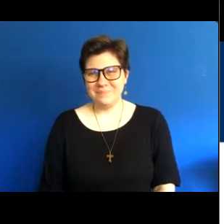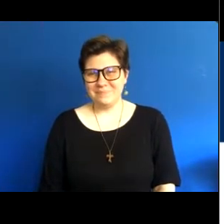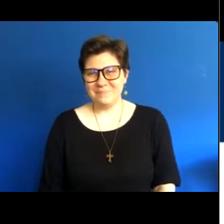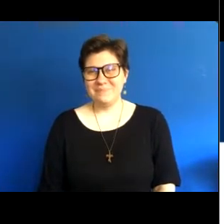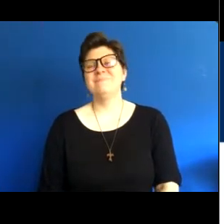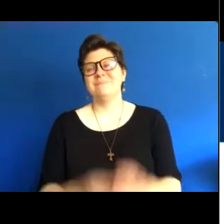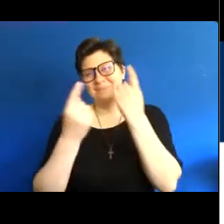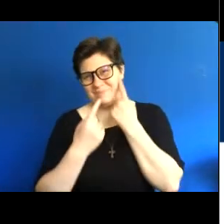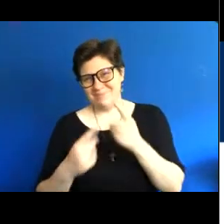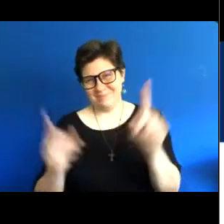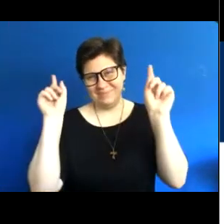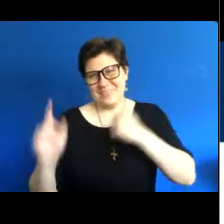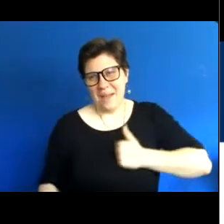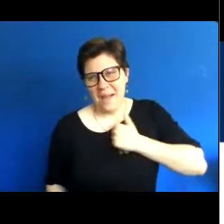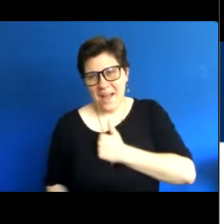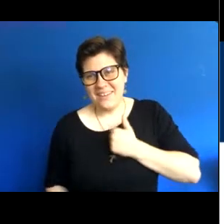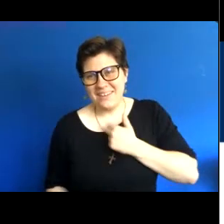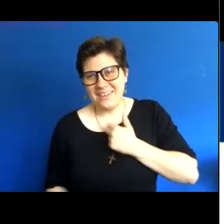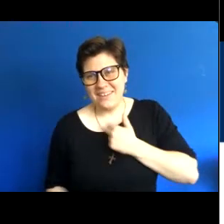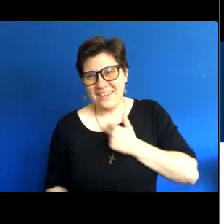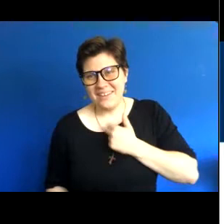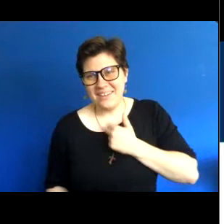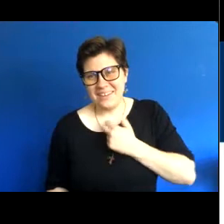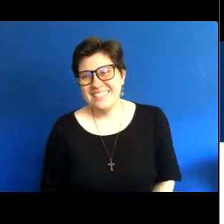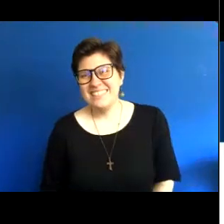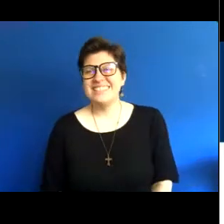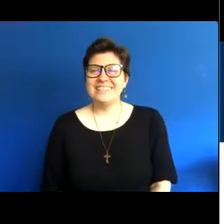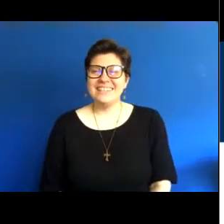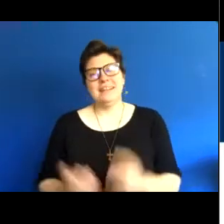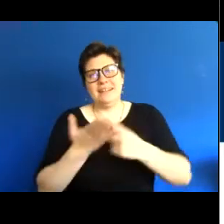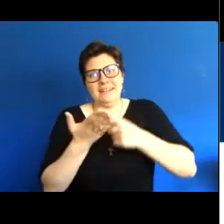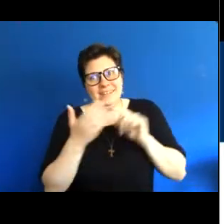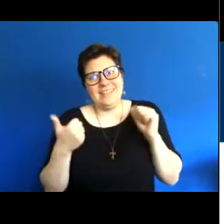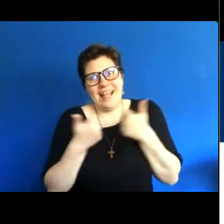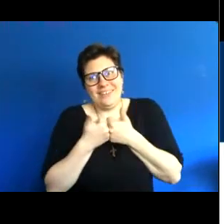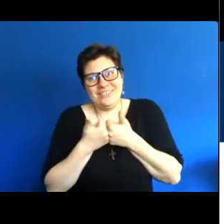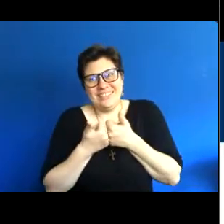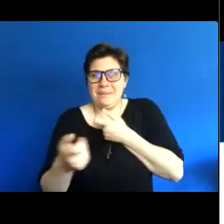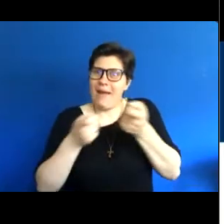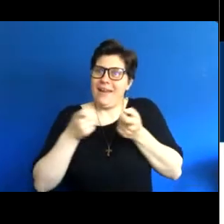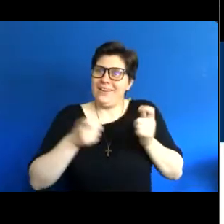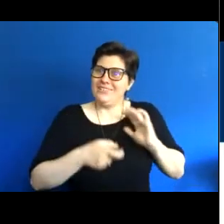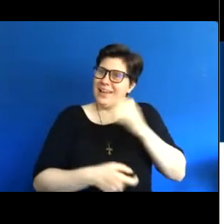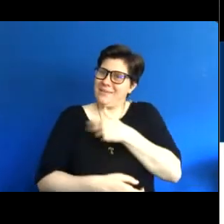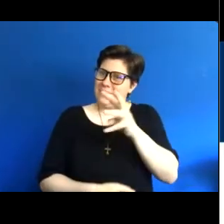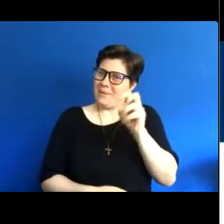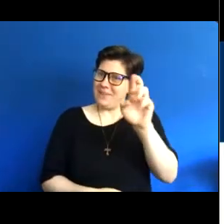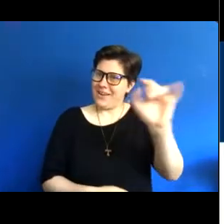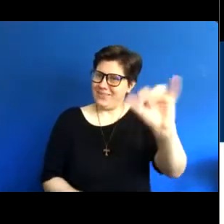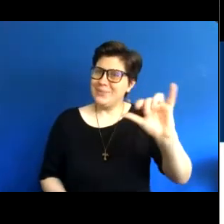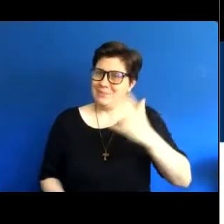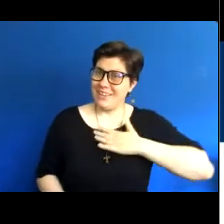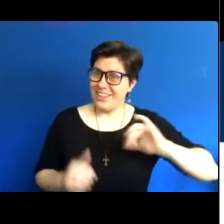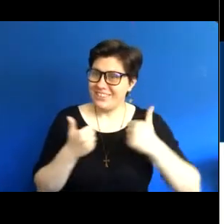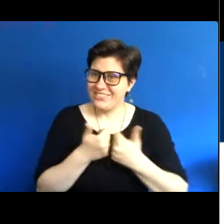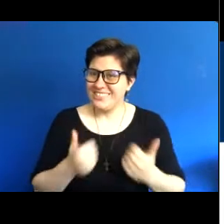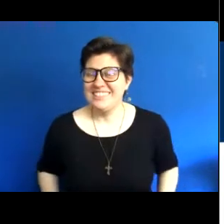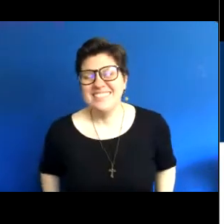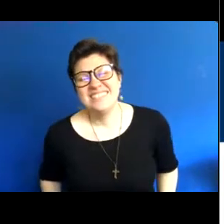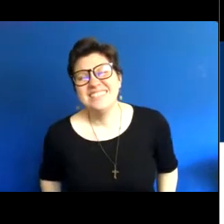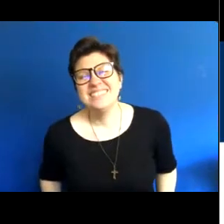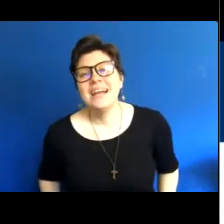All right, there we go. Sorry, everyone. Sometimes it's challenging to manage our webinars as well. So I'm going to turn it over